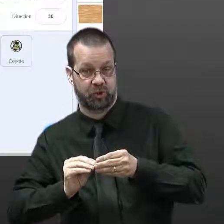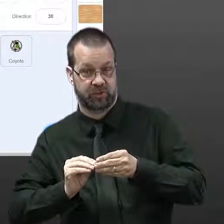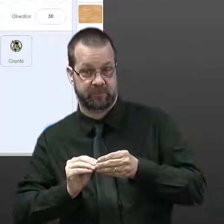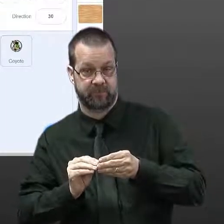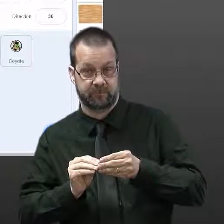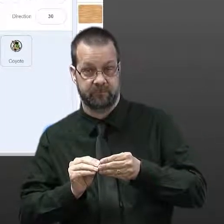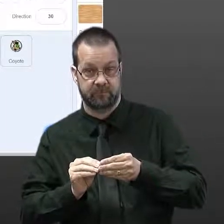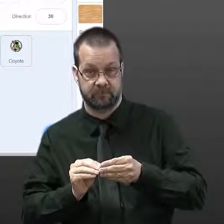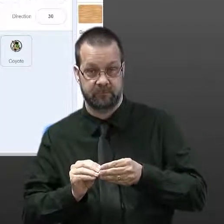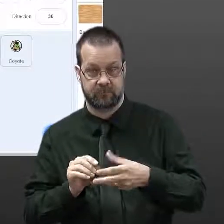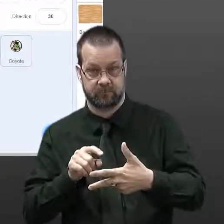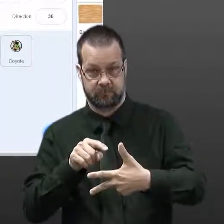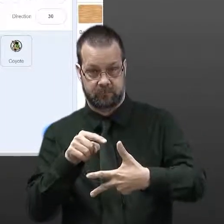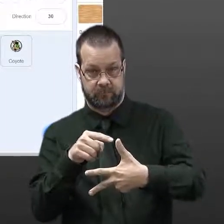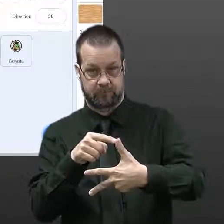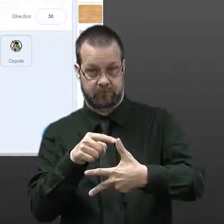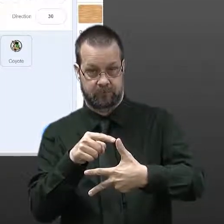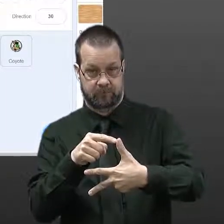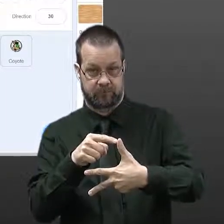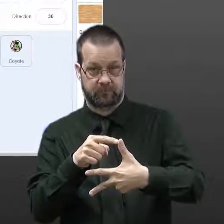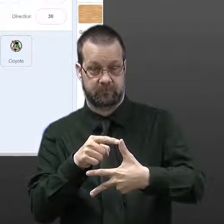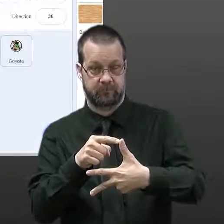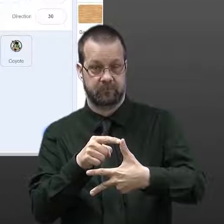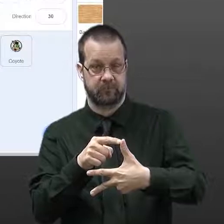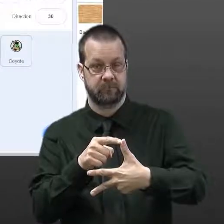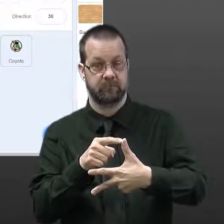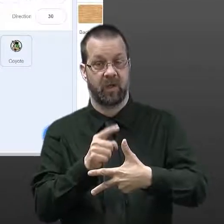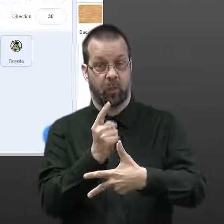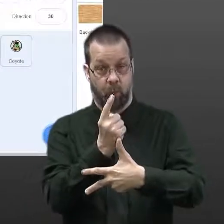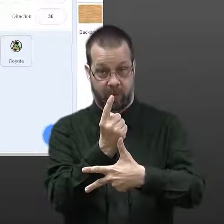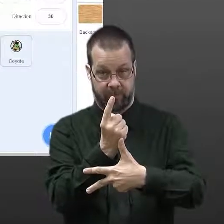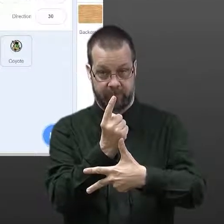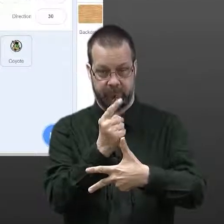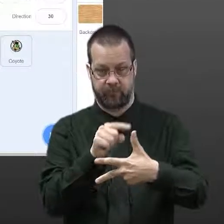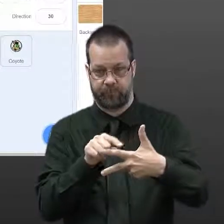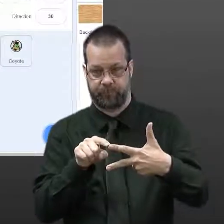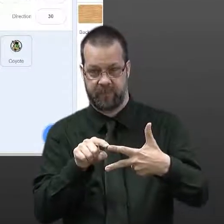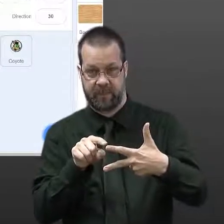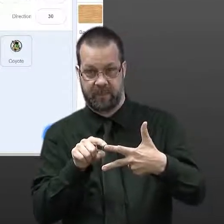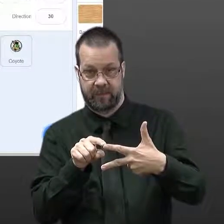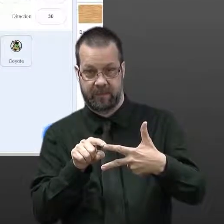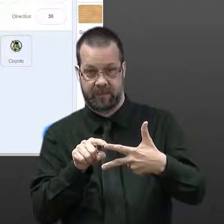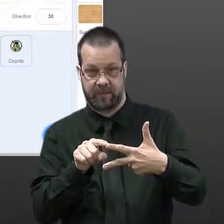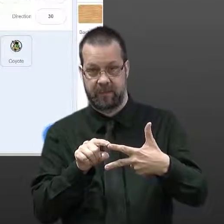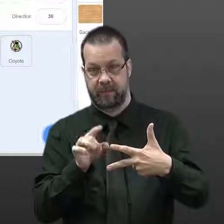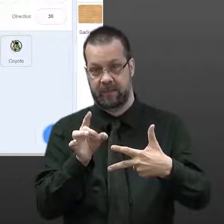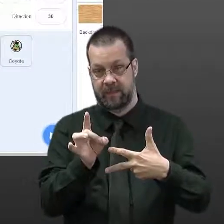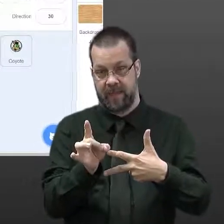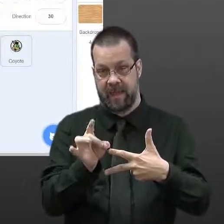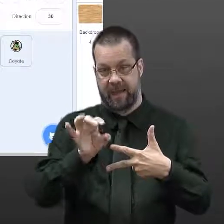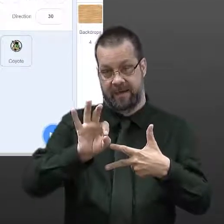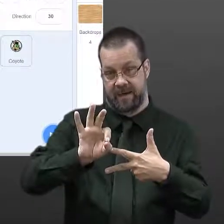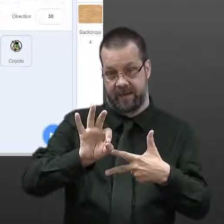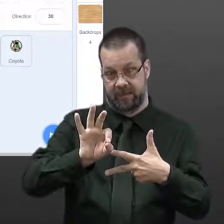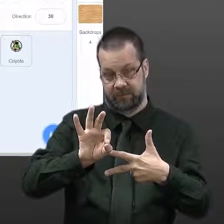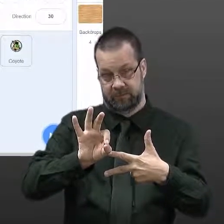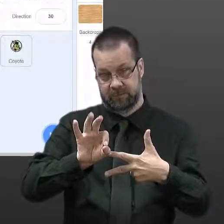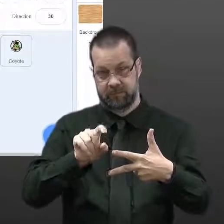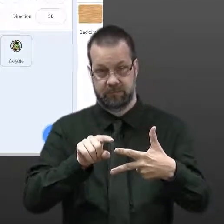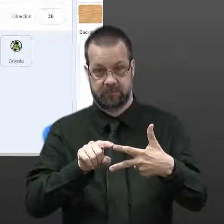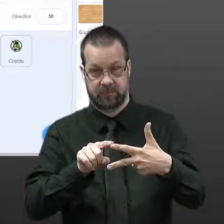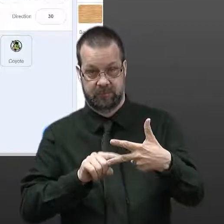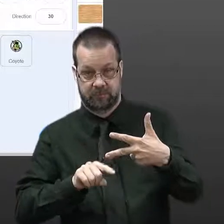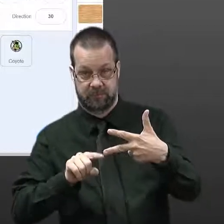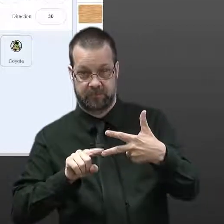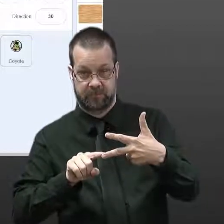to, use these numbers. So this color is for color, the value is going to be 1. For saturation, the value is going to